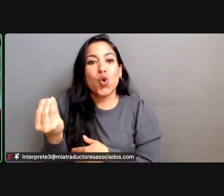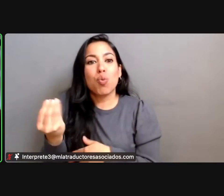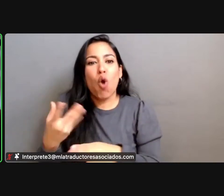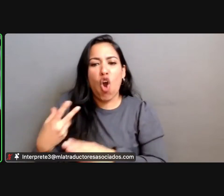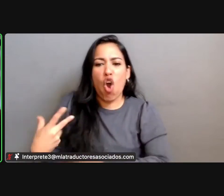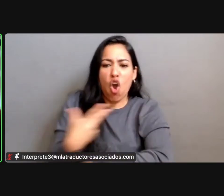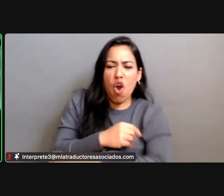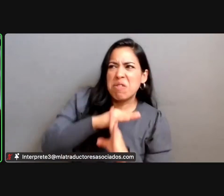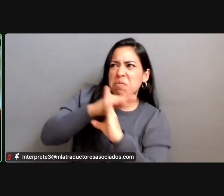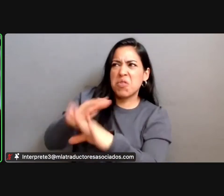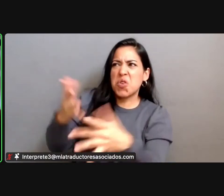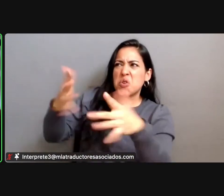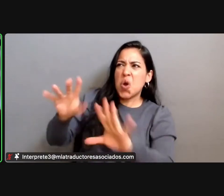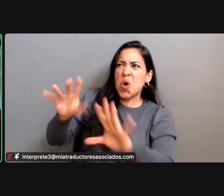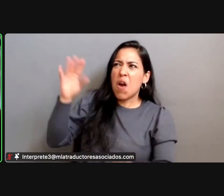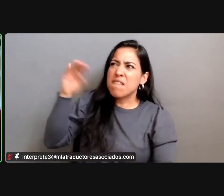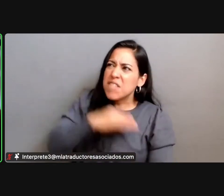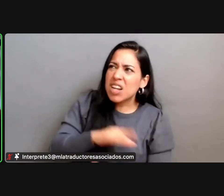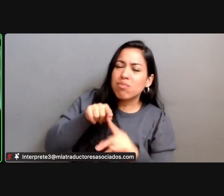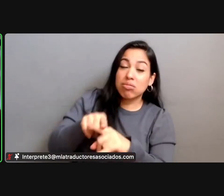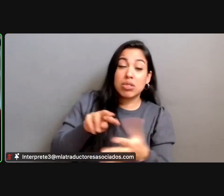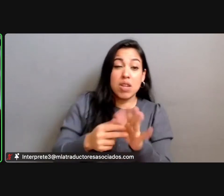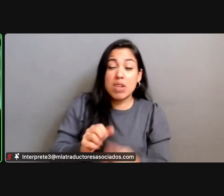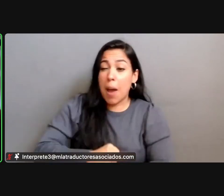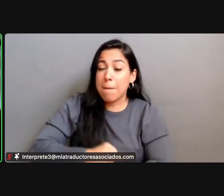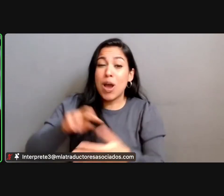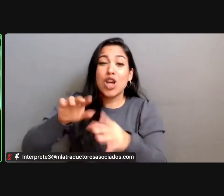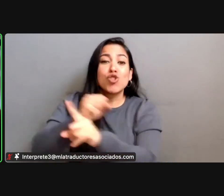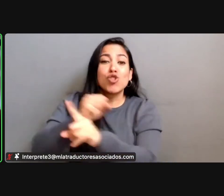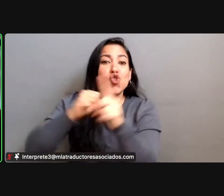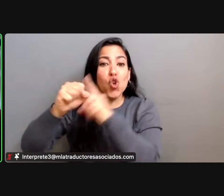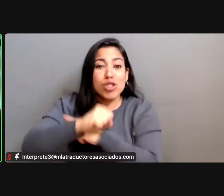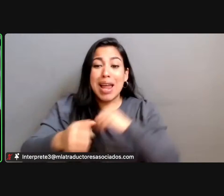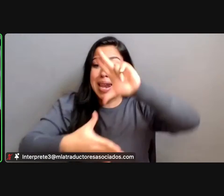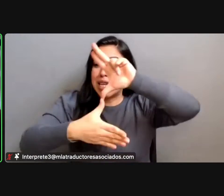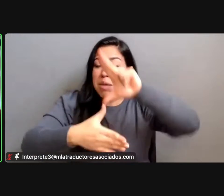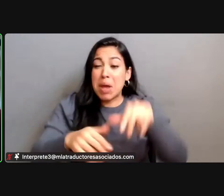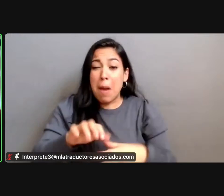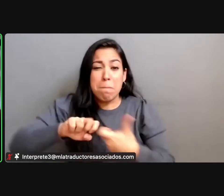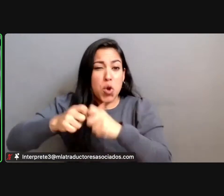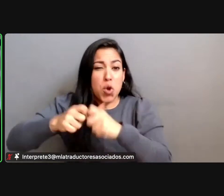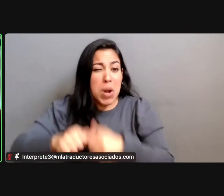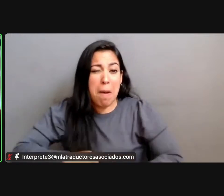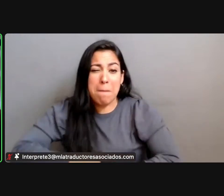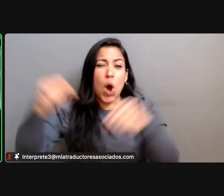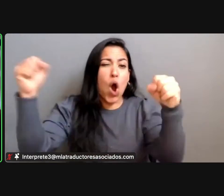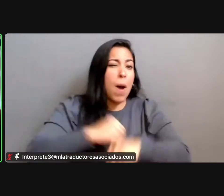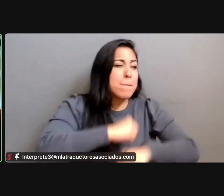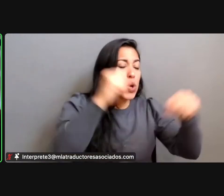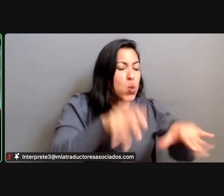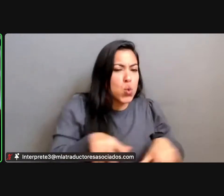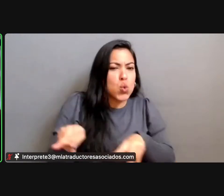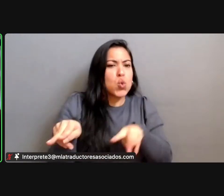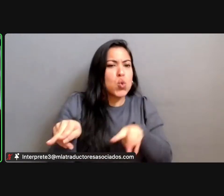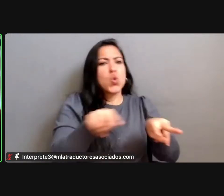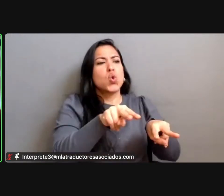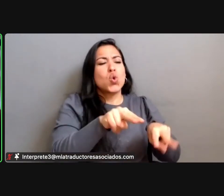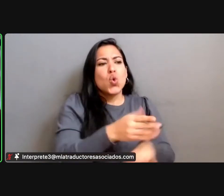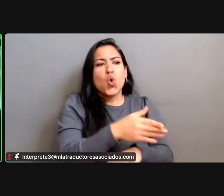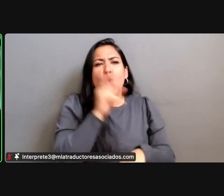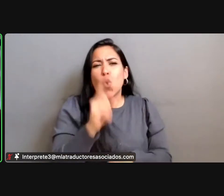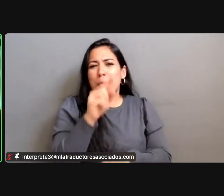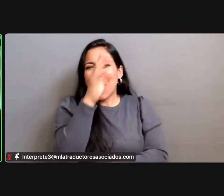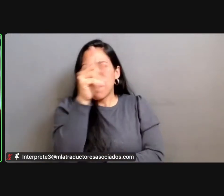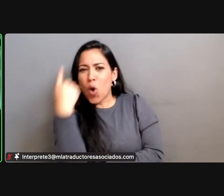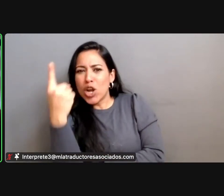anti-vaccine groups, the social explosions in many countries in Latin America within the framework of the